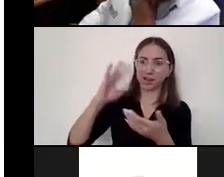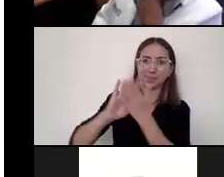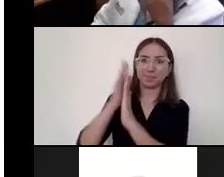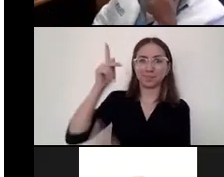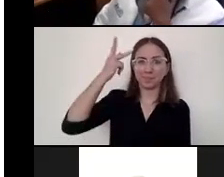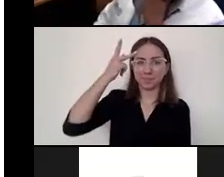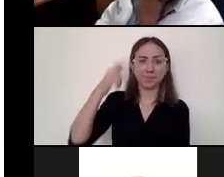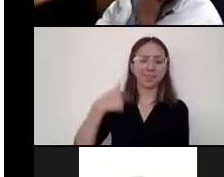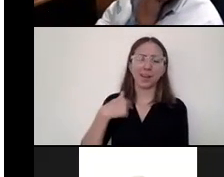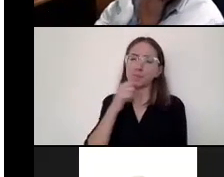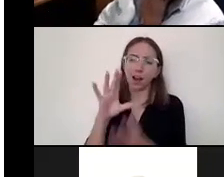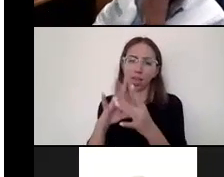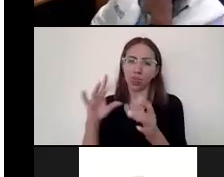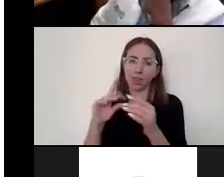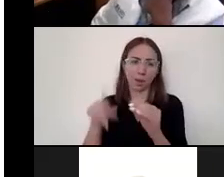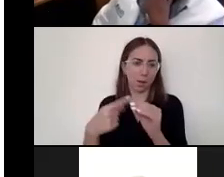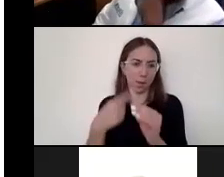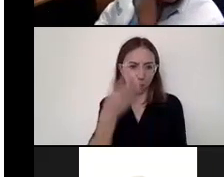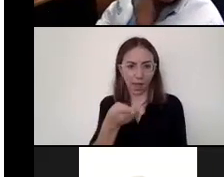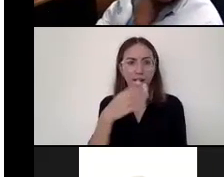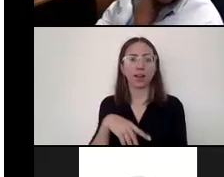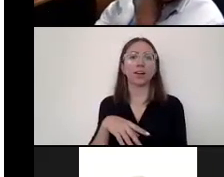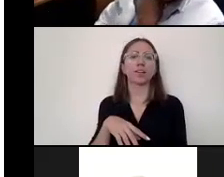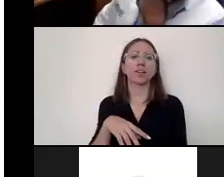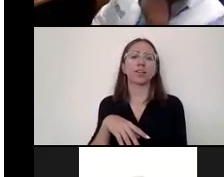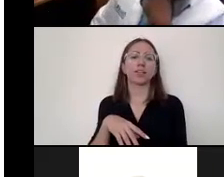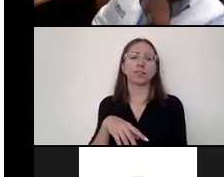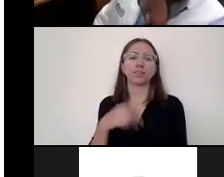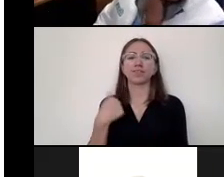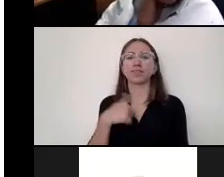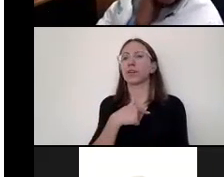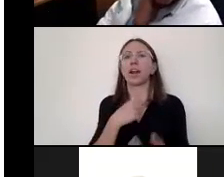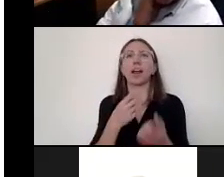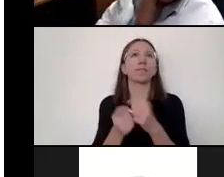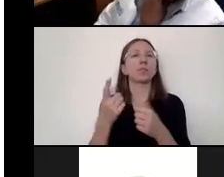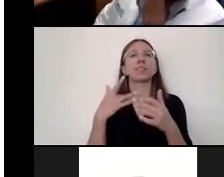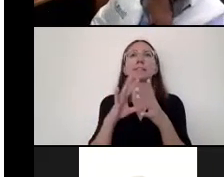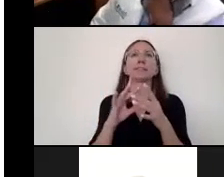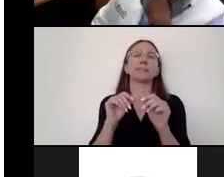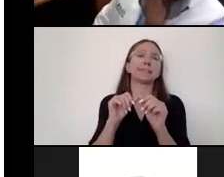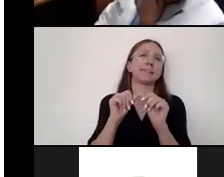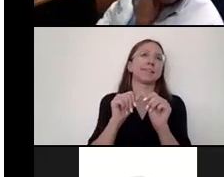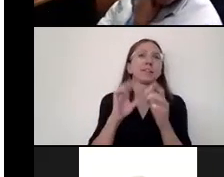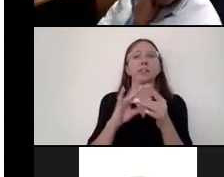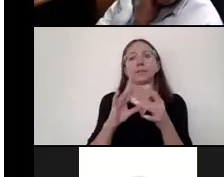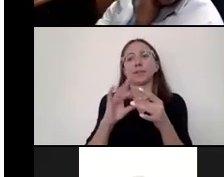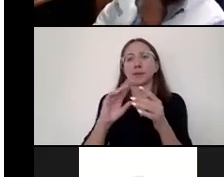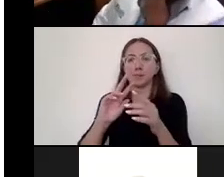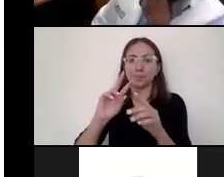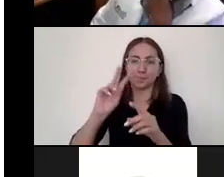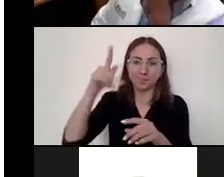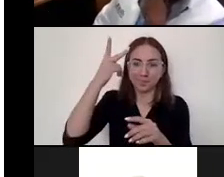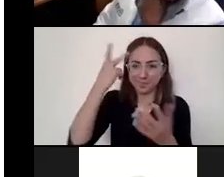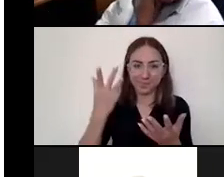I'm not going to say much about this, but we keep trying to put politics into it. I mean, our governor just picked a surgeon general who